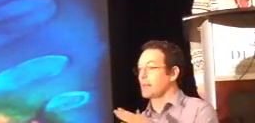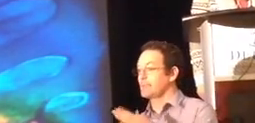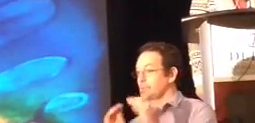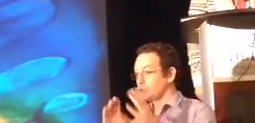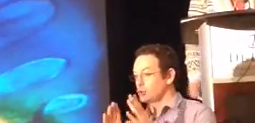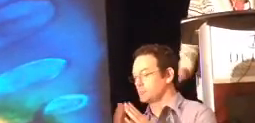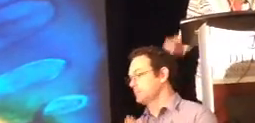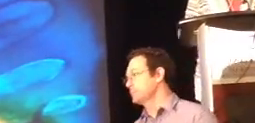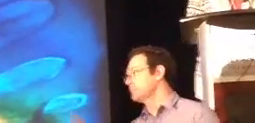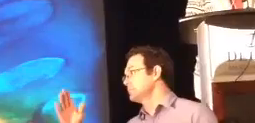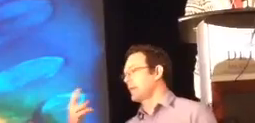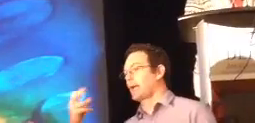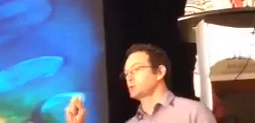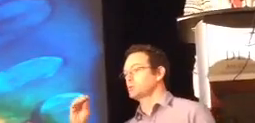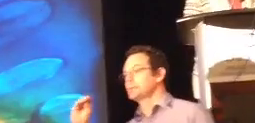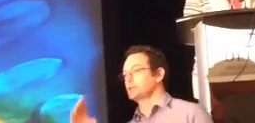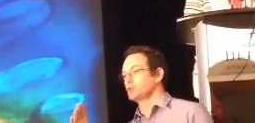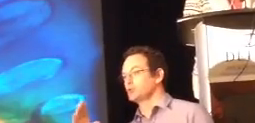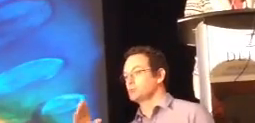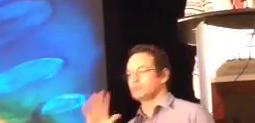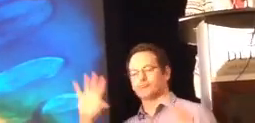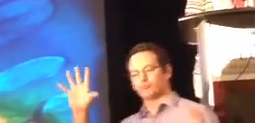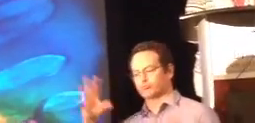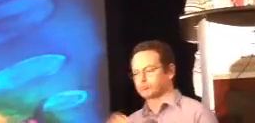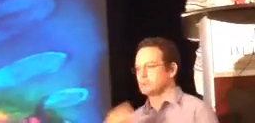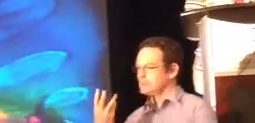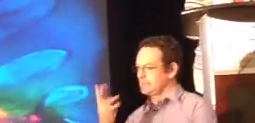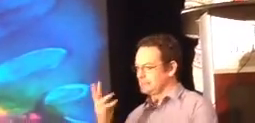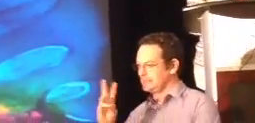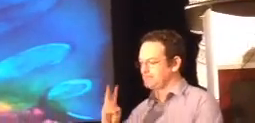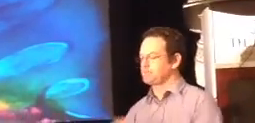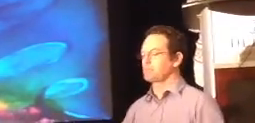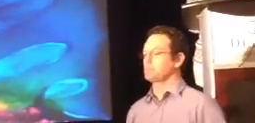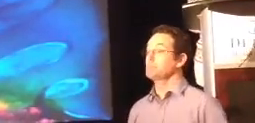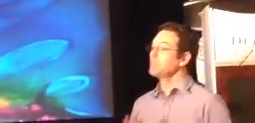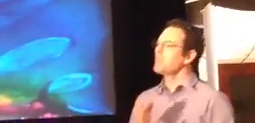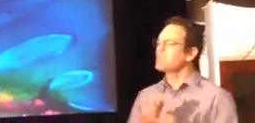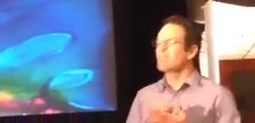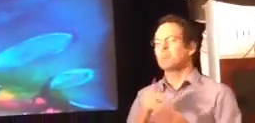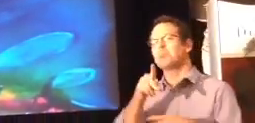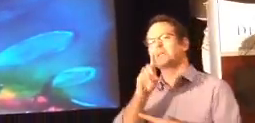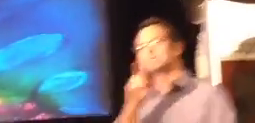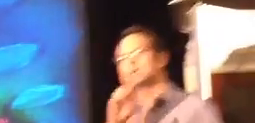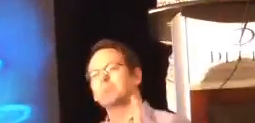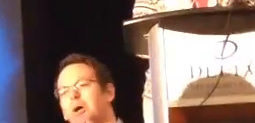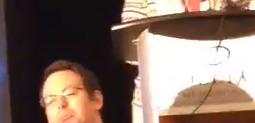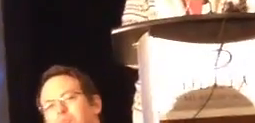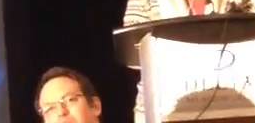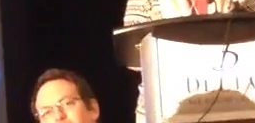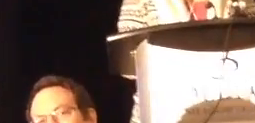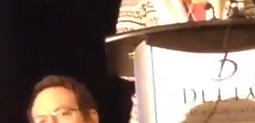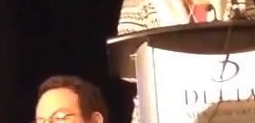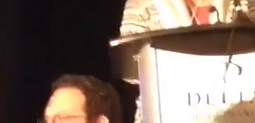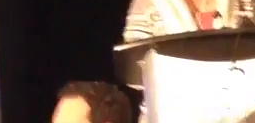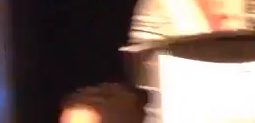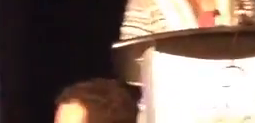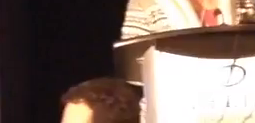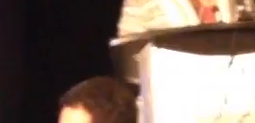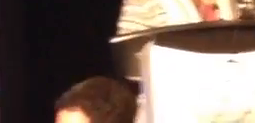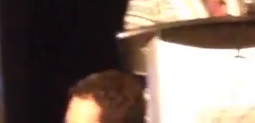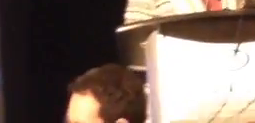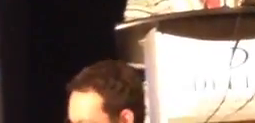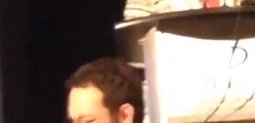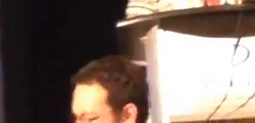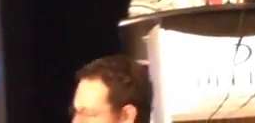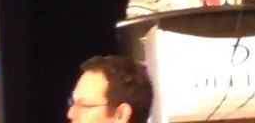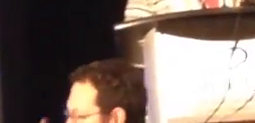teachers. Some other professional development models say, here, try this. This works if you do it this way and if you